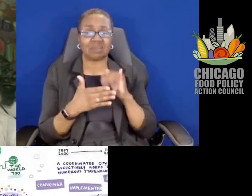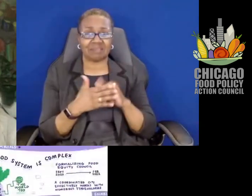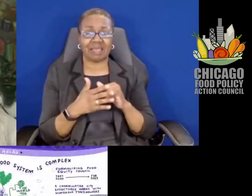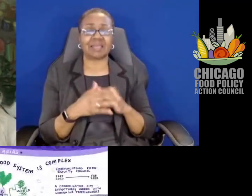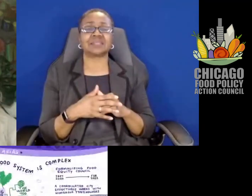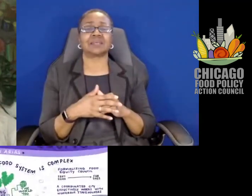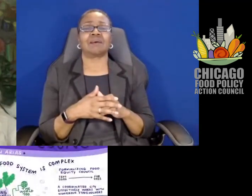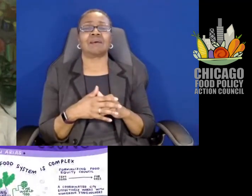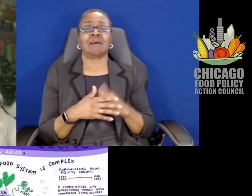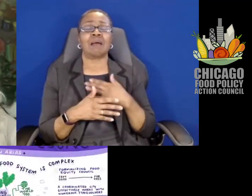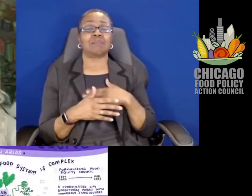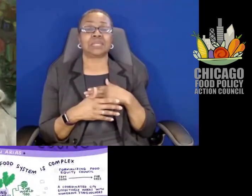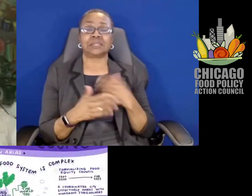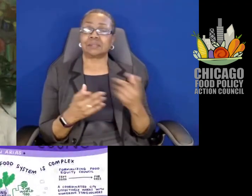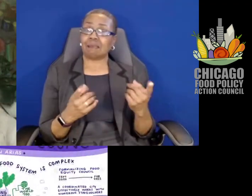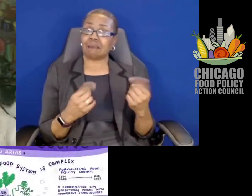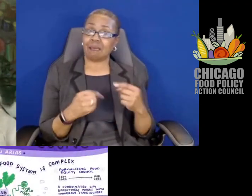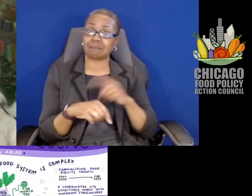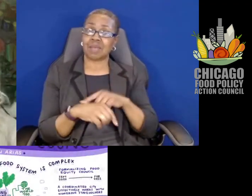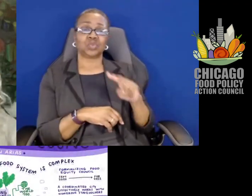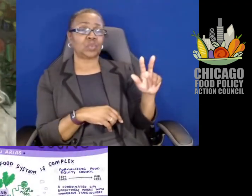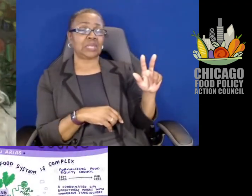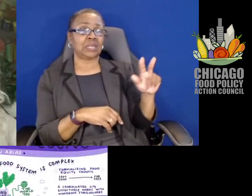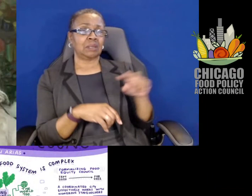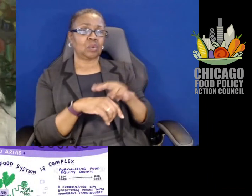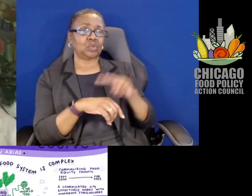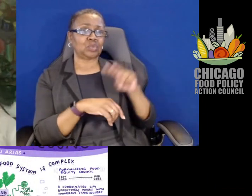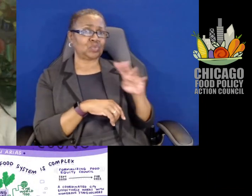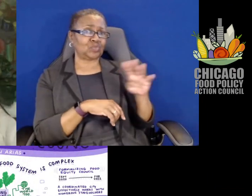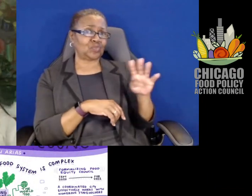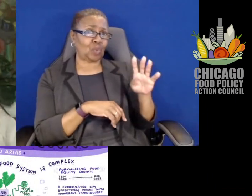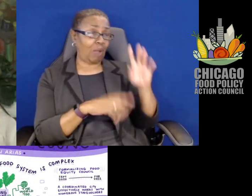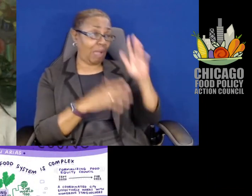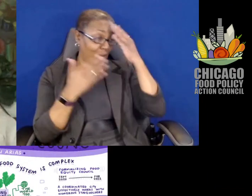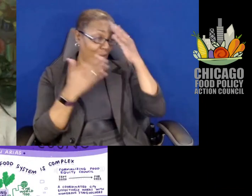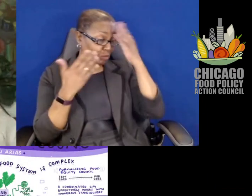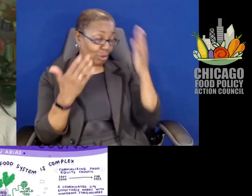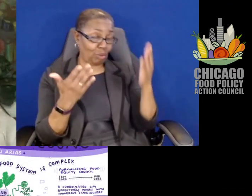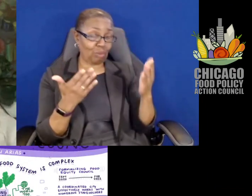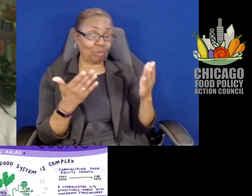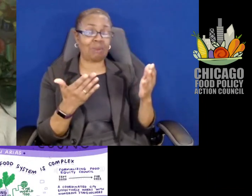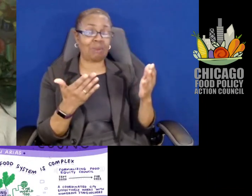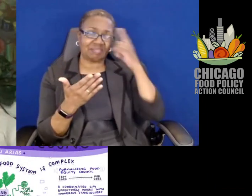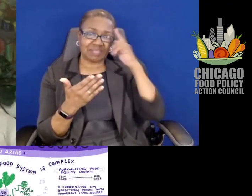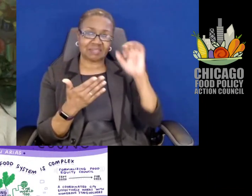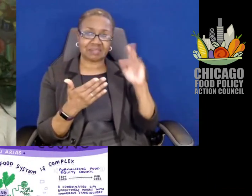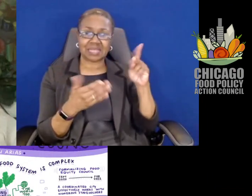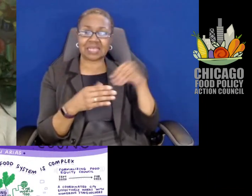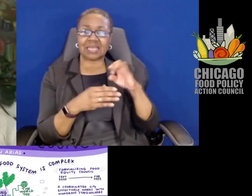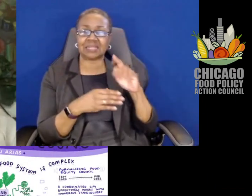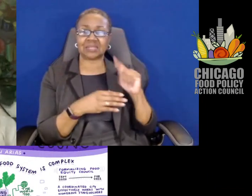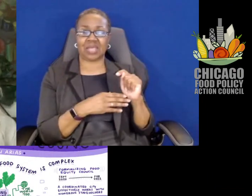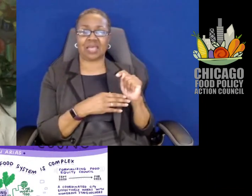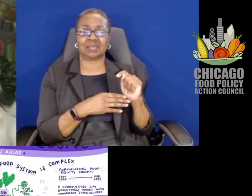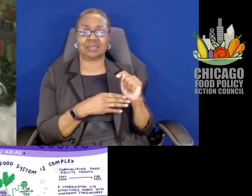3, or whatever, 2 to 4. I think there's a link going into the chat. Because I don't do that